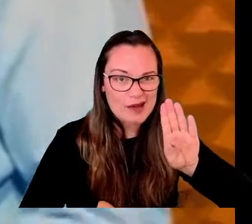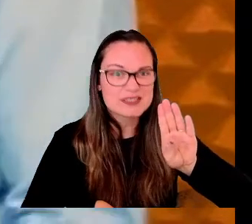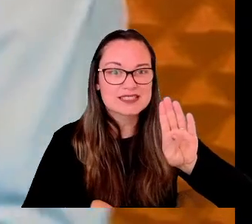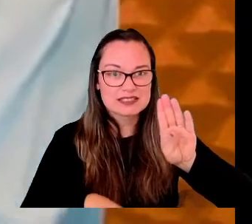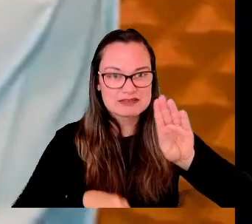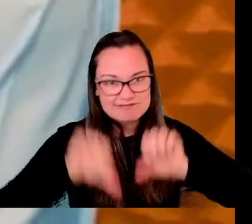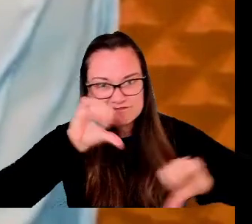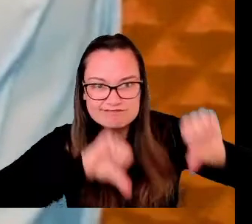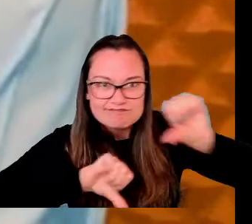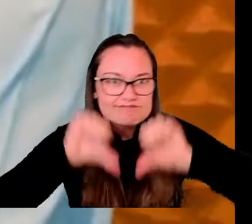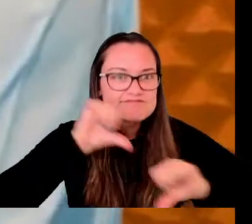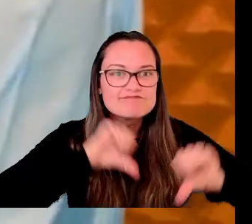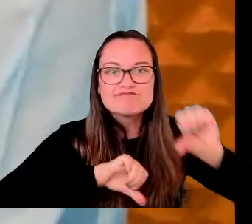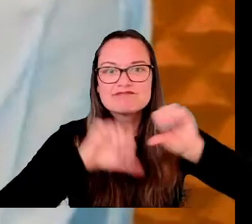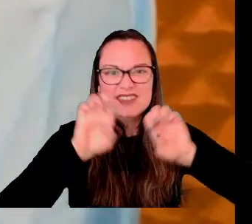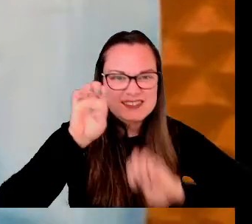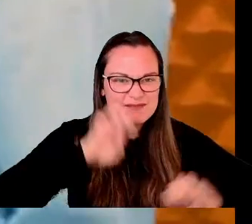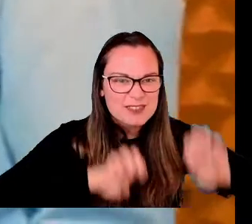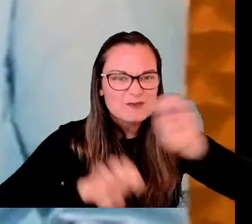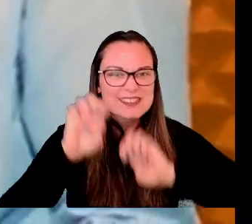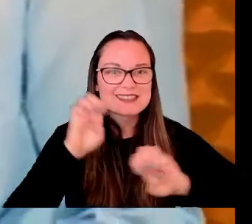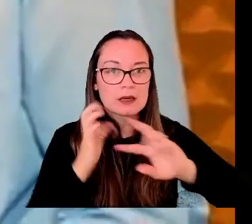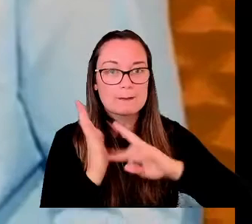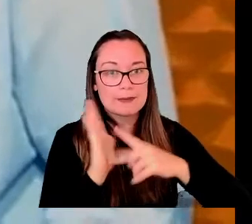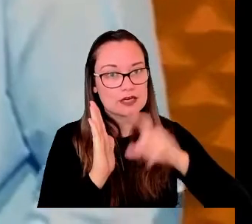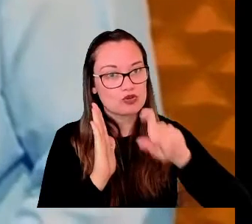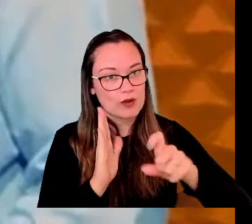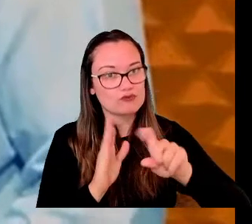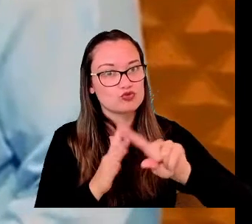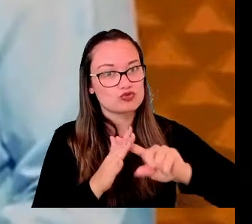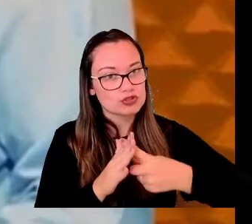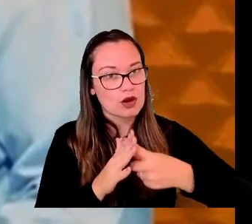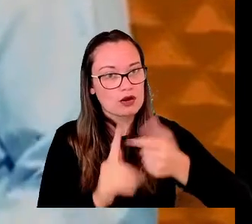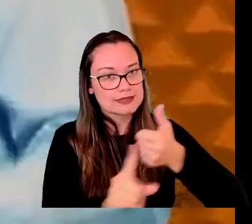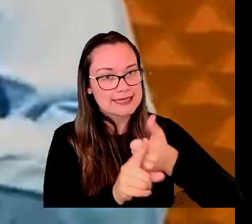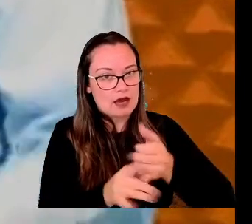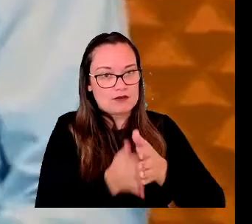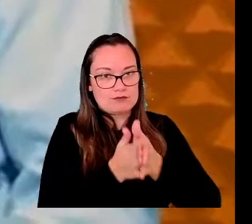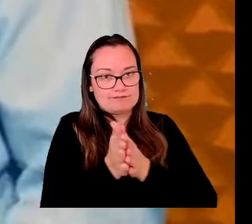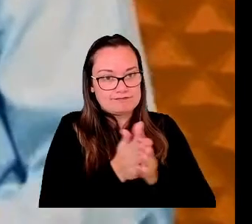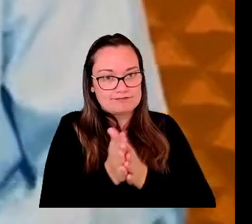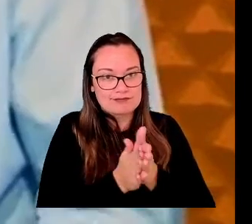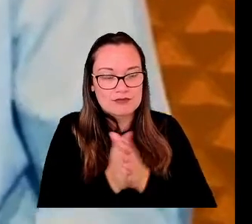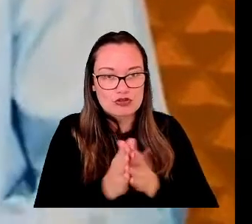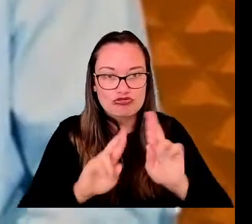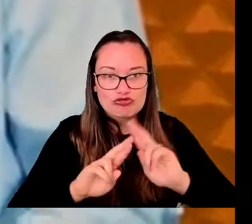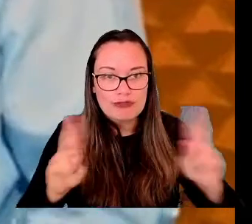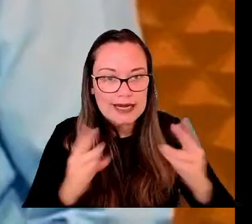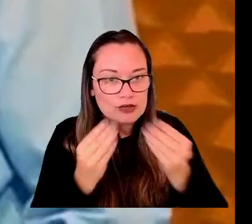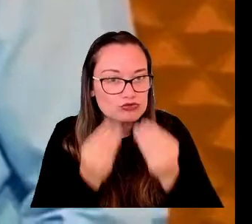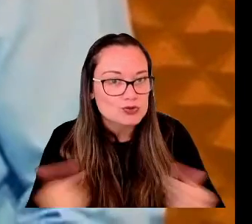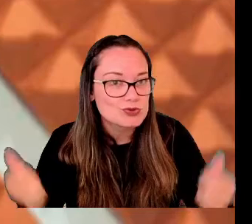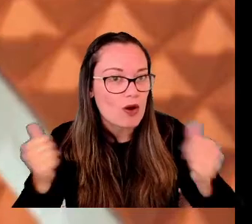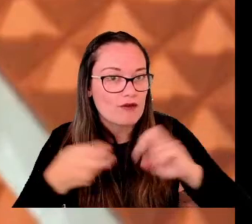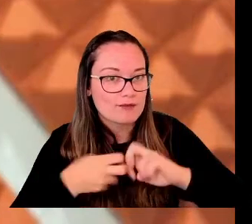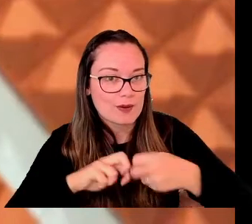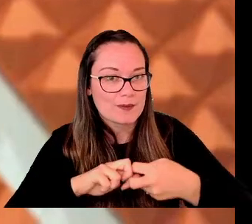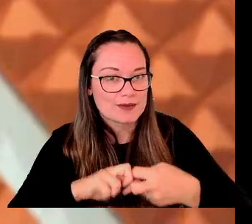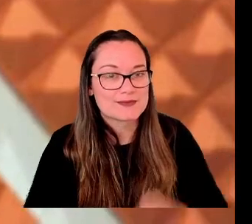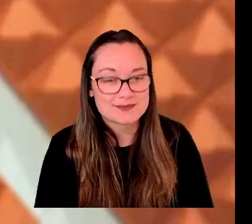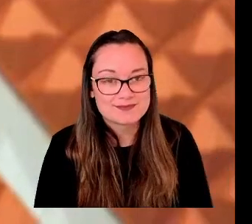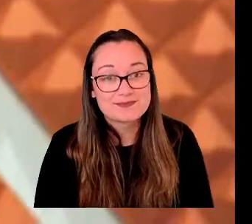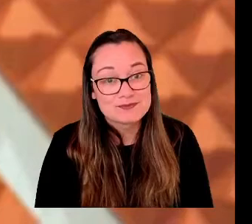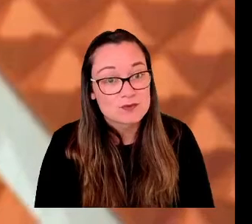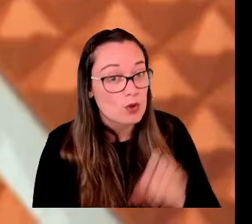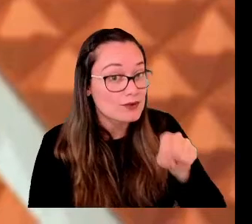on. So you have to be self-starting, you have to be able to solve problems, you have to be able to solve problems. So